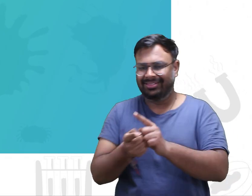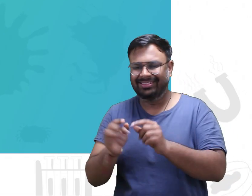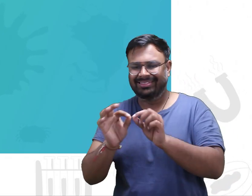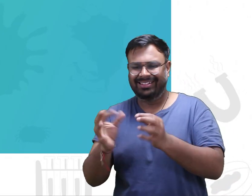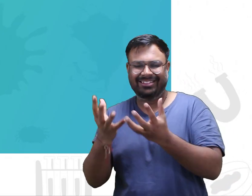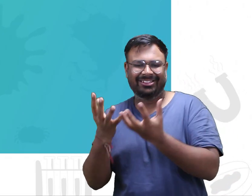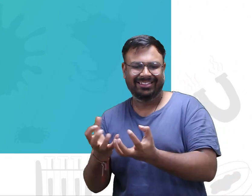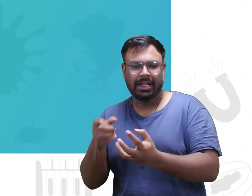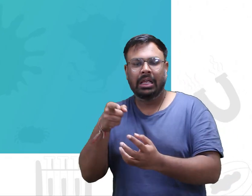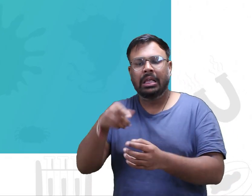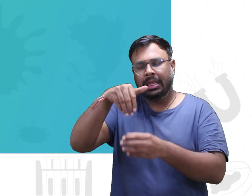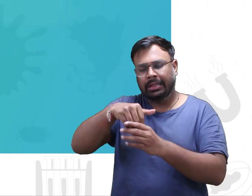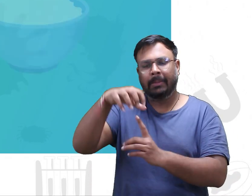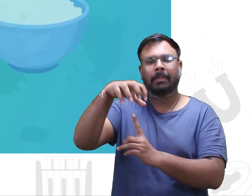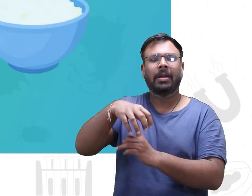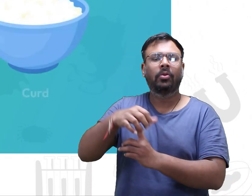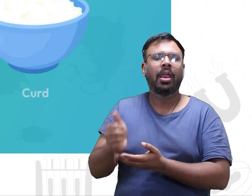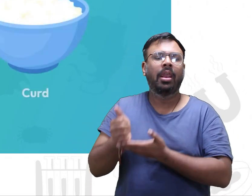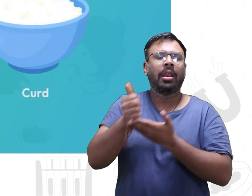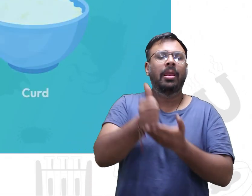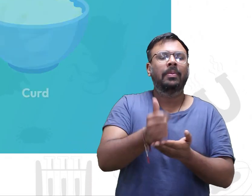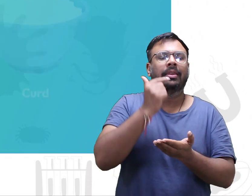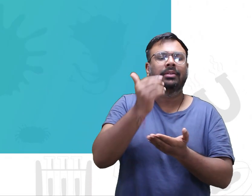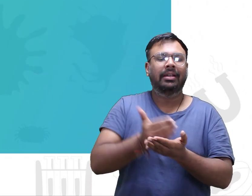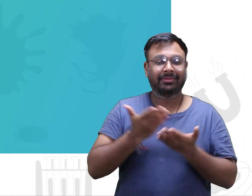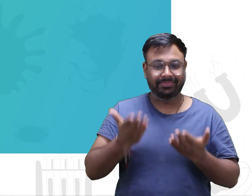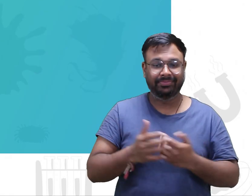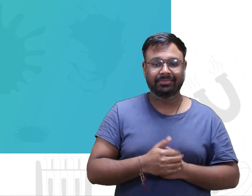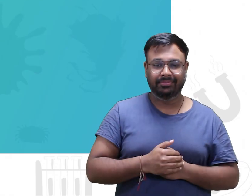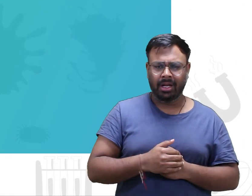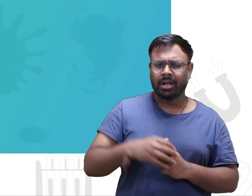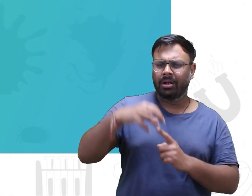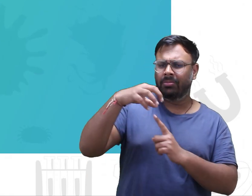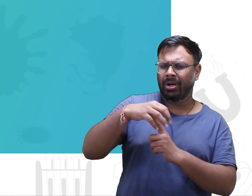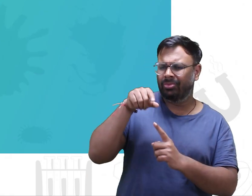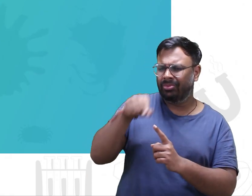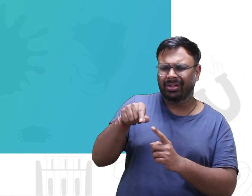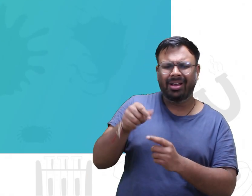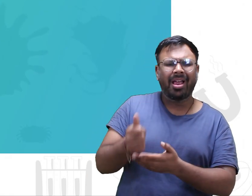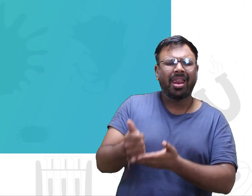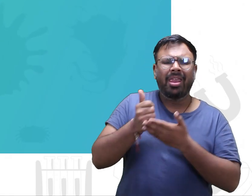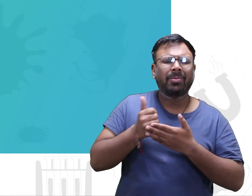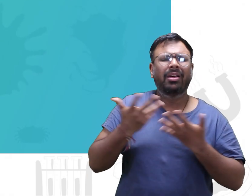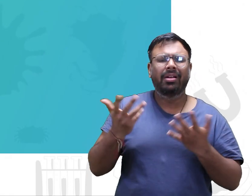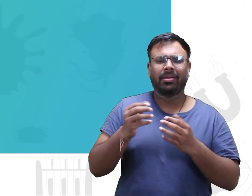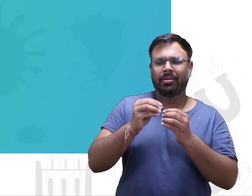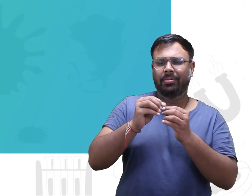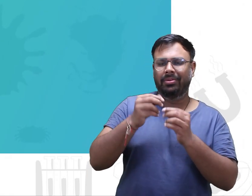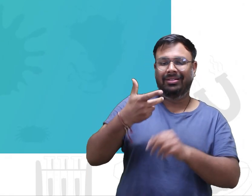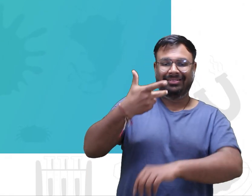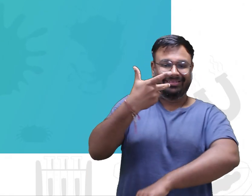of the bacteria into milk turns the milk sample into curd. Using microbes such as fungus penicillium can be used to